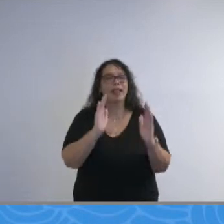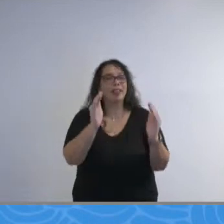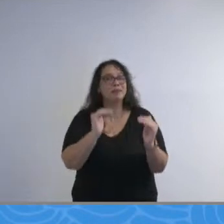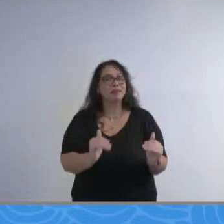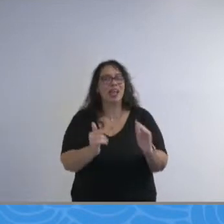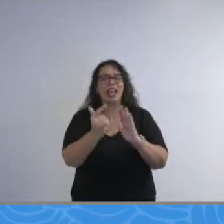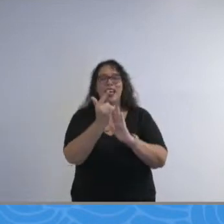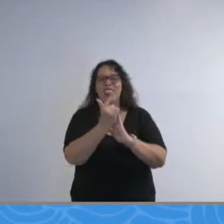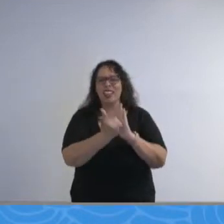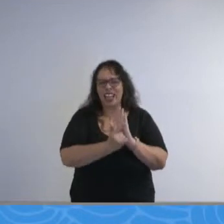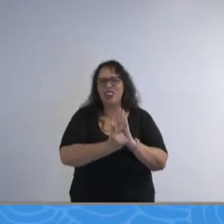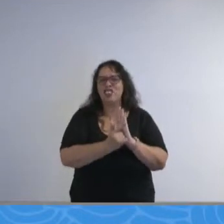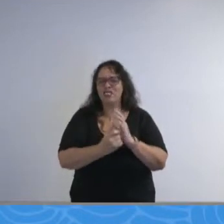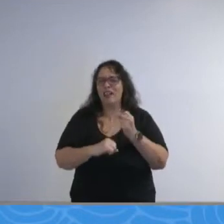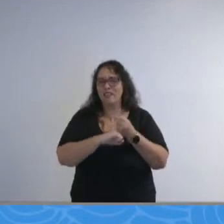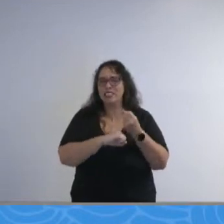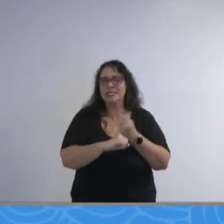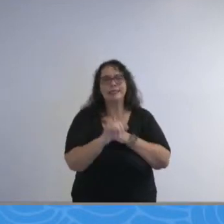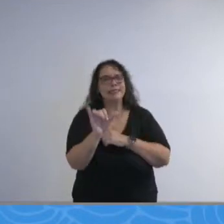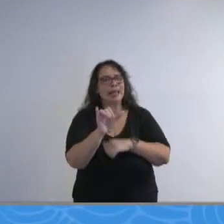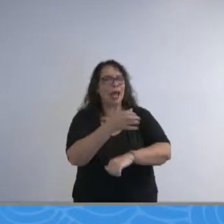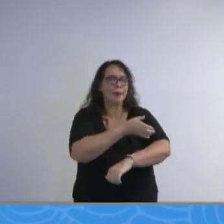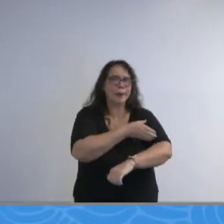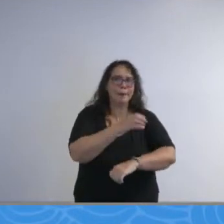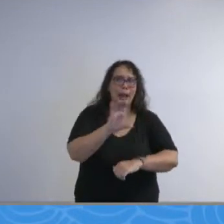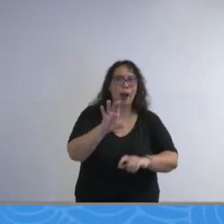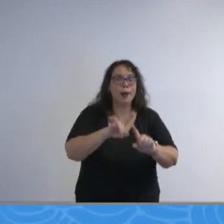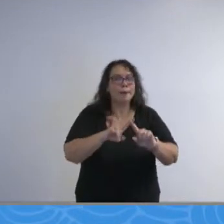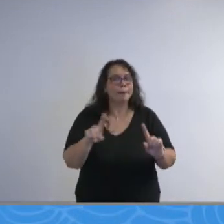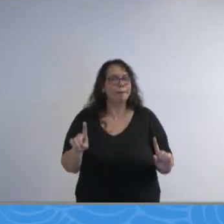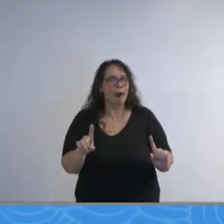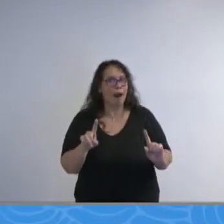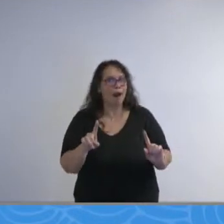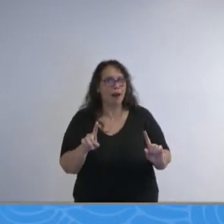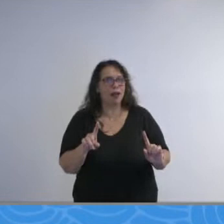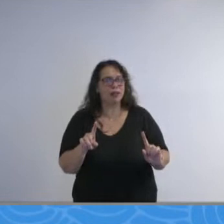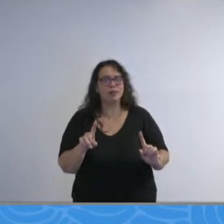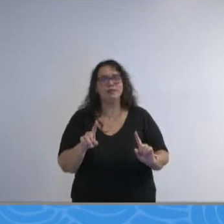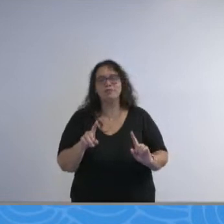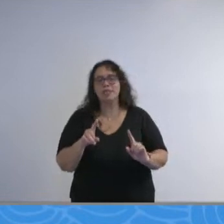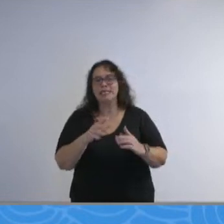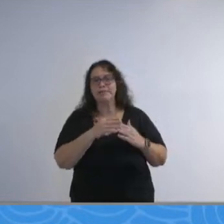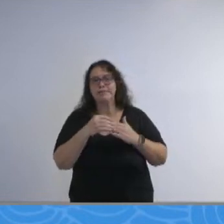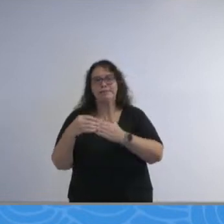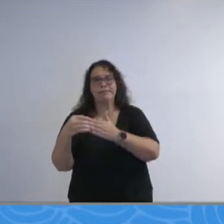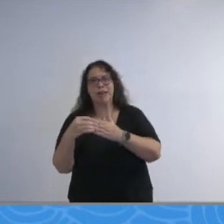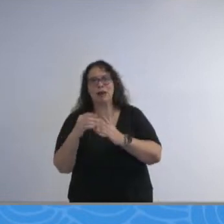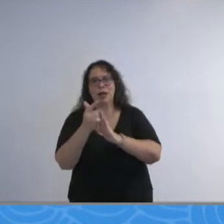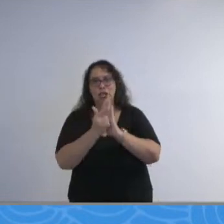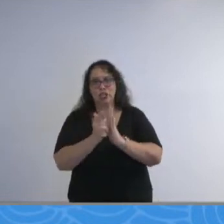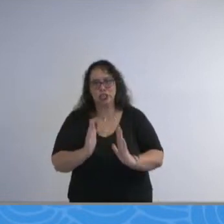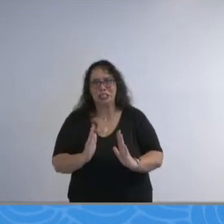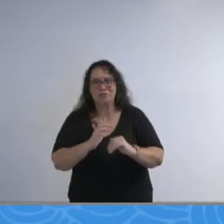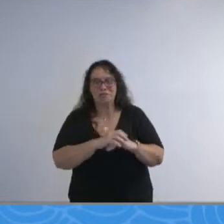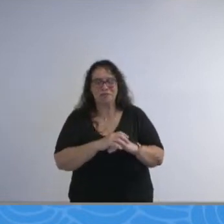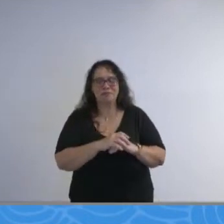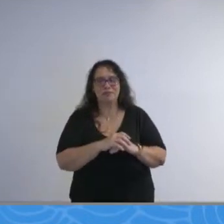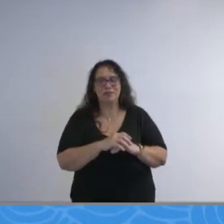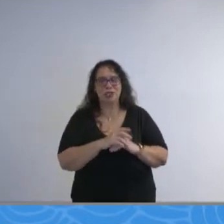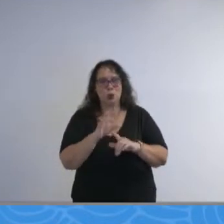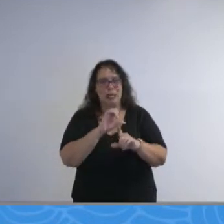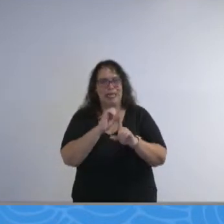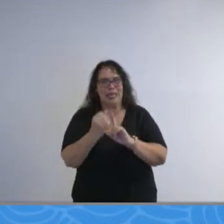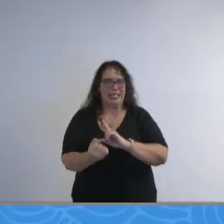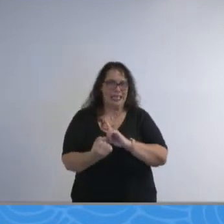the same. It's empowerment, but it's under the direction of an attorney. So we'll keep the case and open